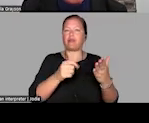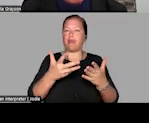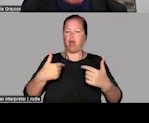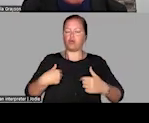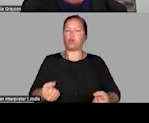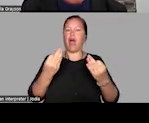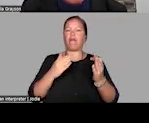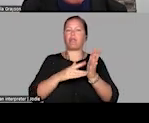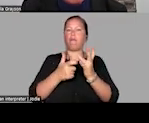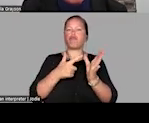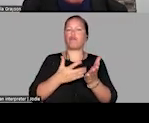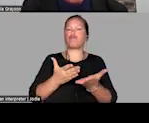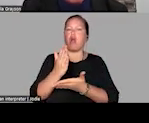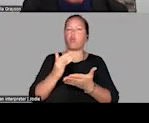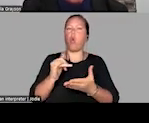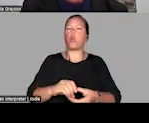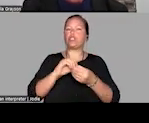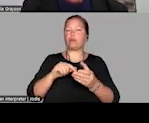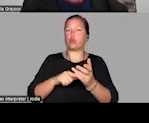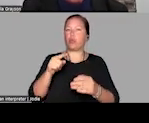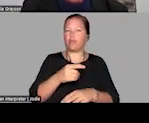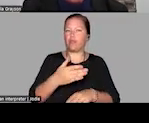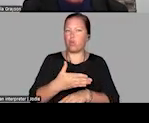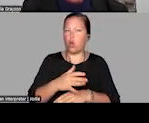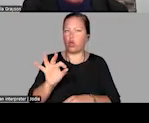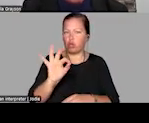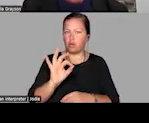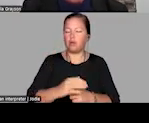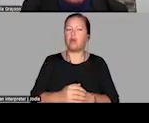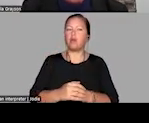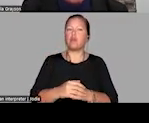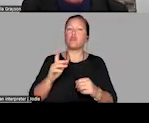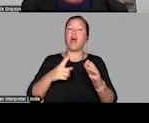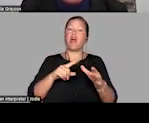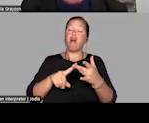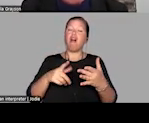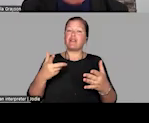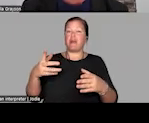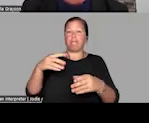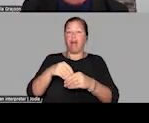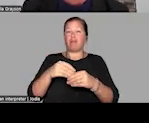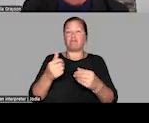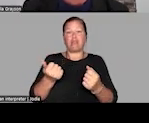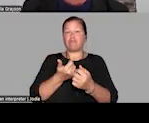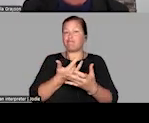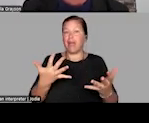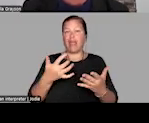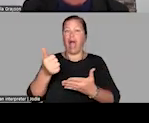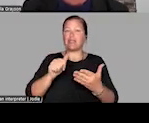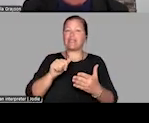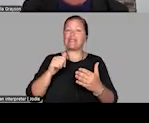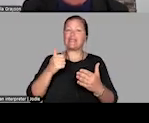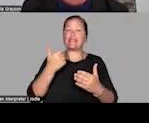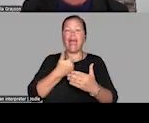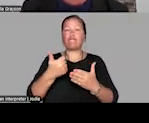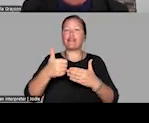to this particular piece of work. However, AI is part of many artists' daily workflow. Whether